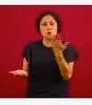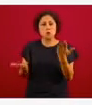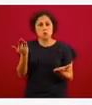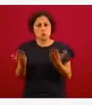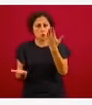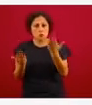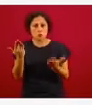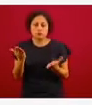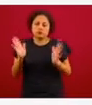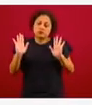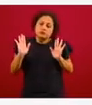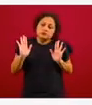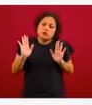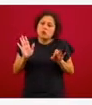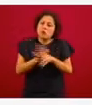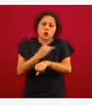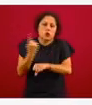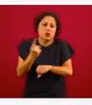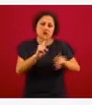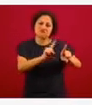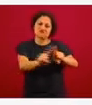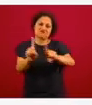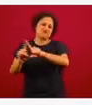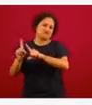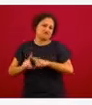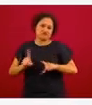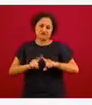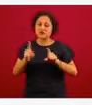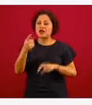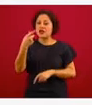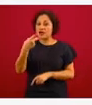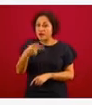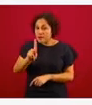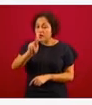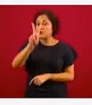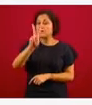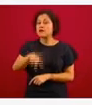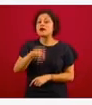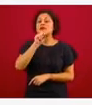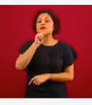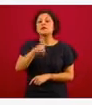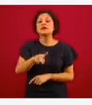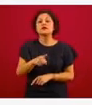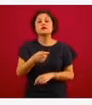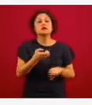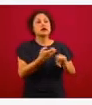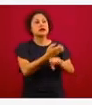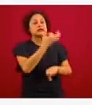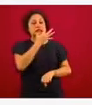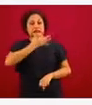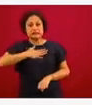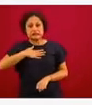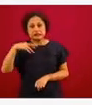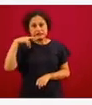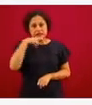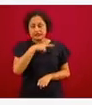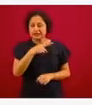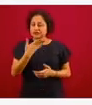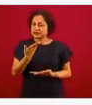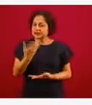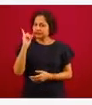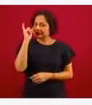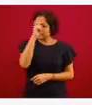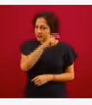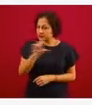such a variation in the fatality rate between states are very diverse, and they are hardly